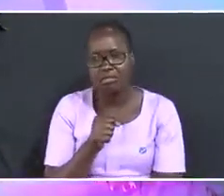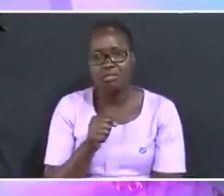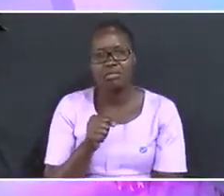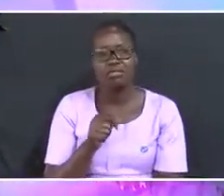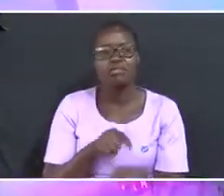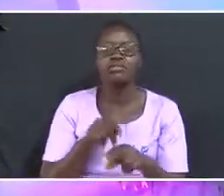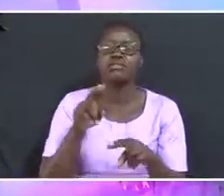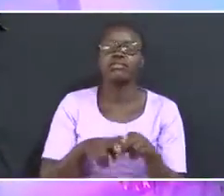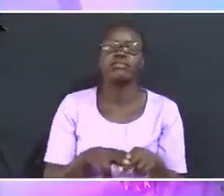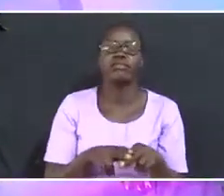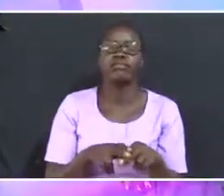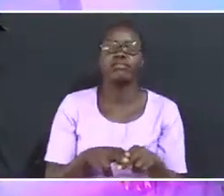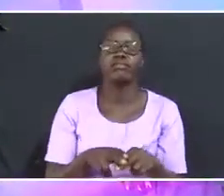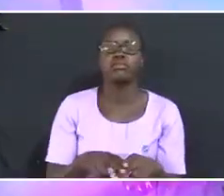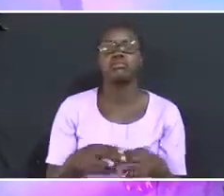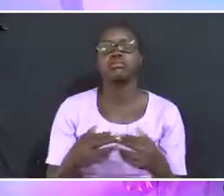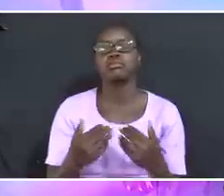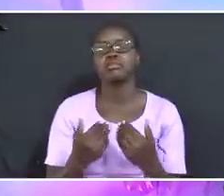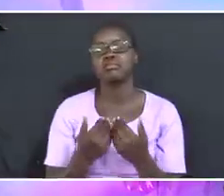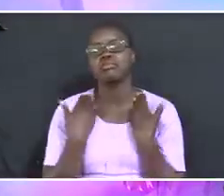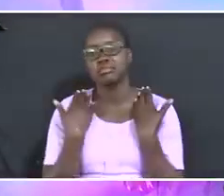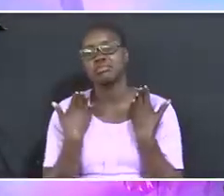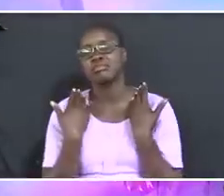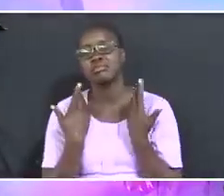he sits, he takes a nap.